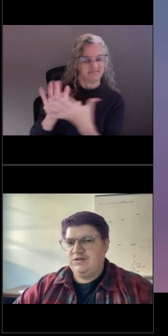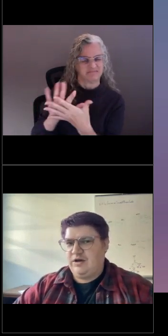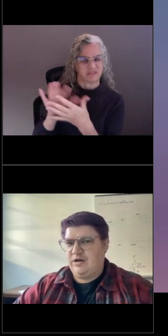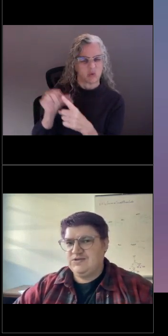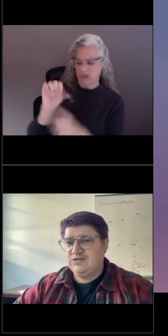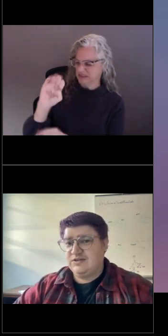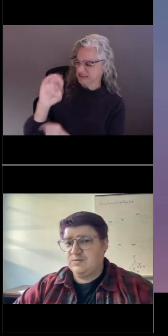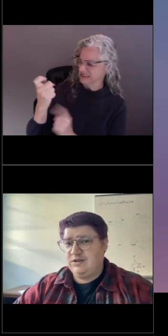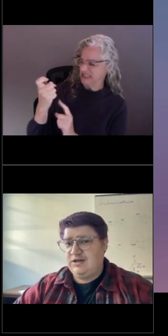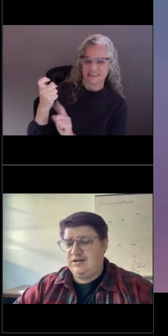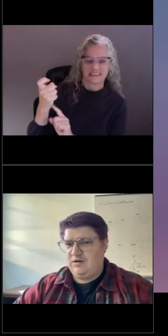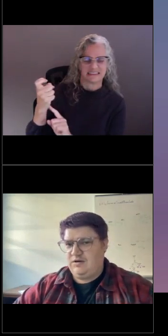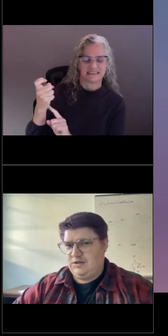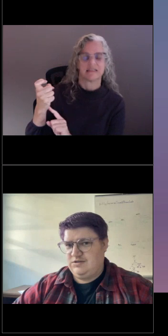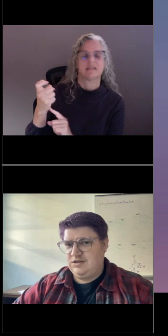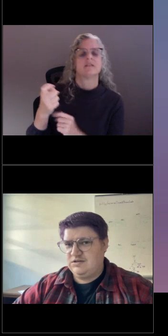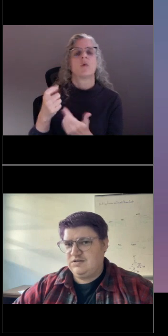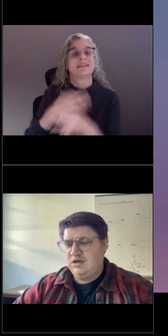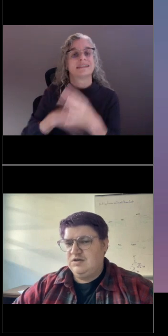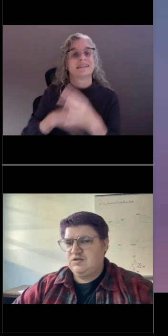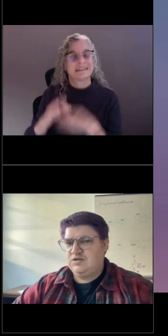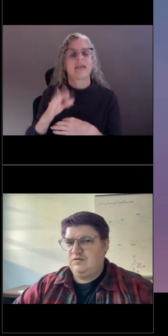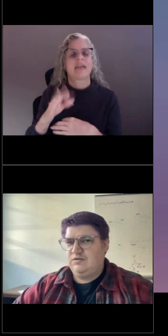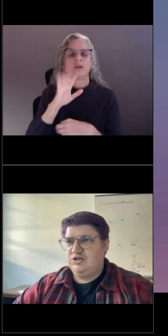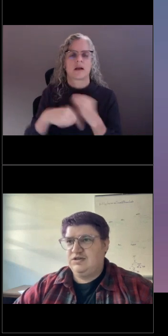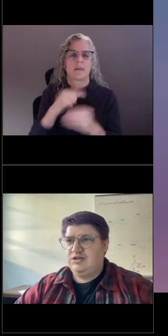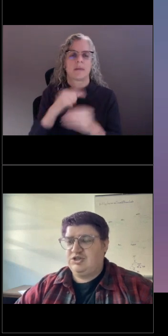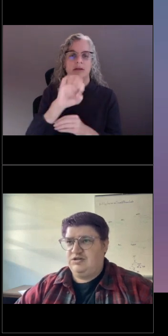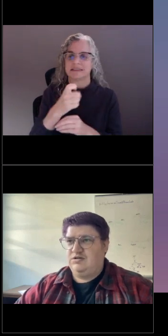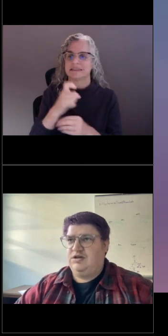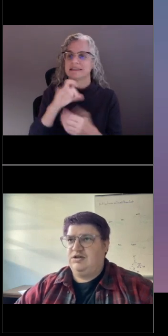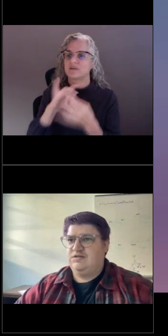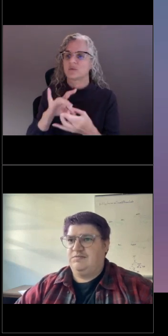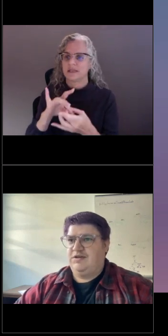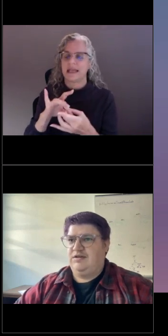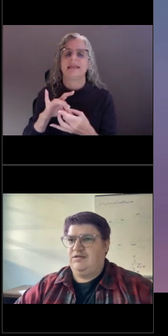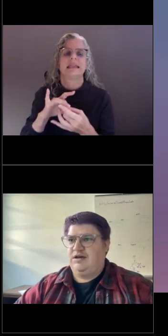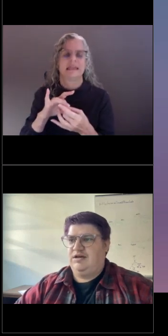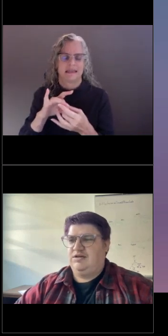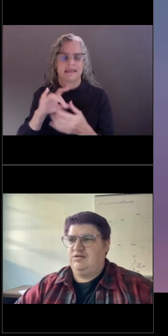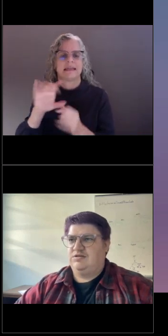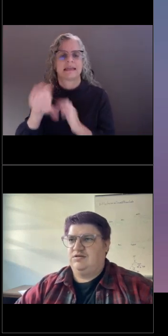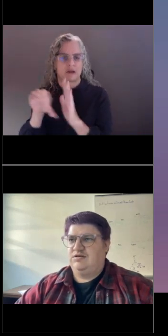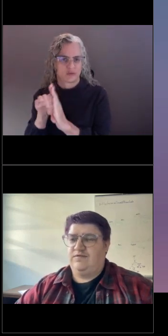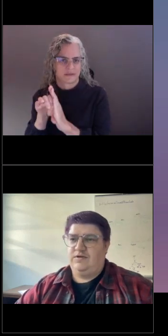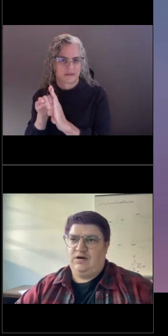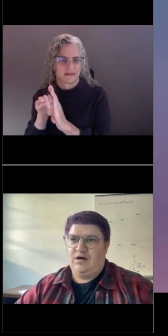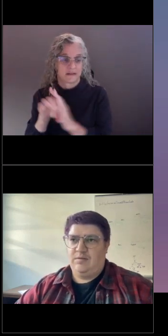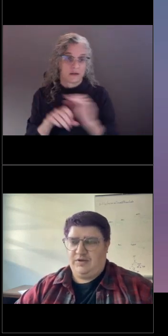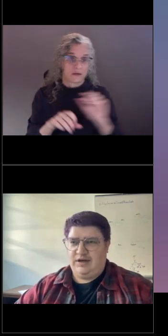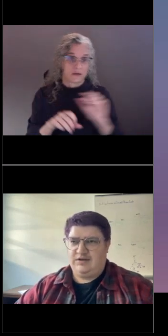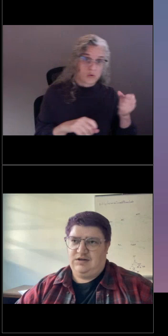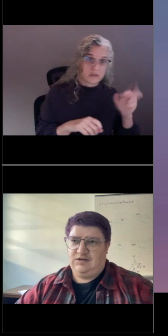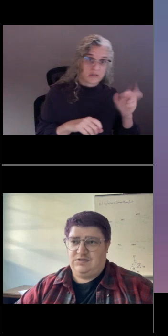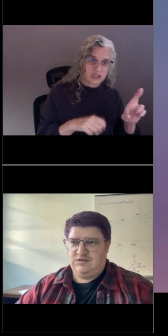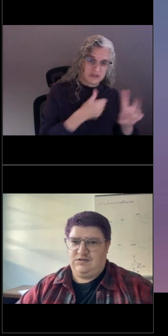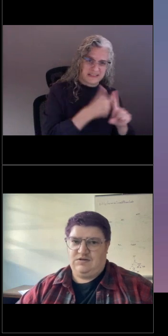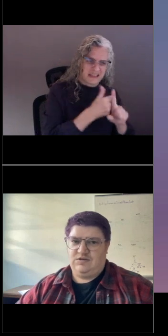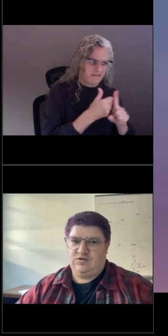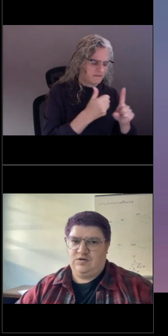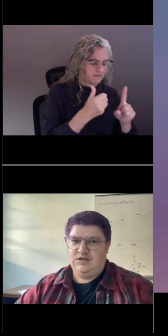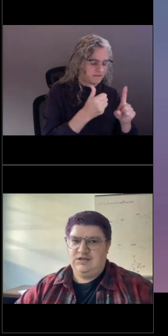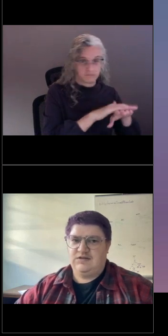going to talk about sex-related characteristics. So just like gender is something that is very complex and